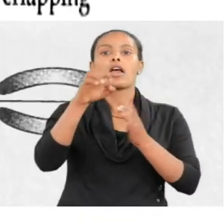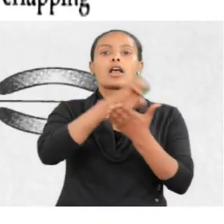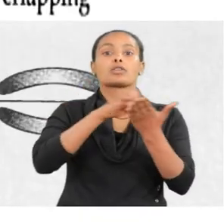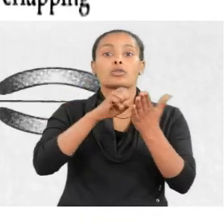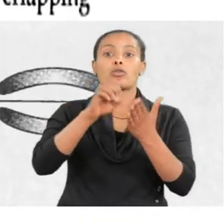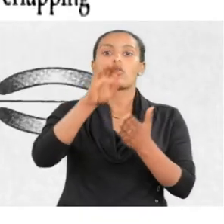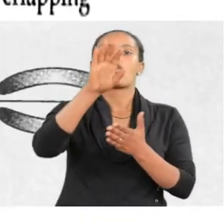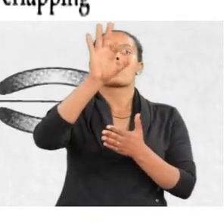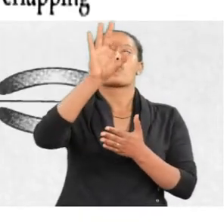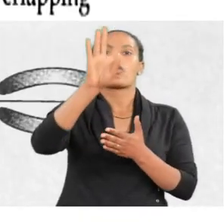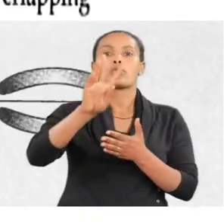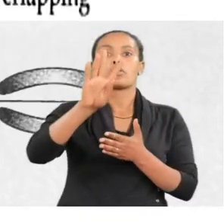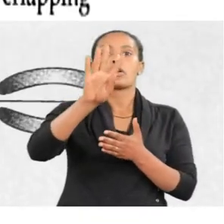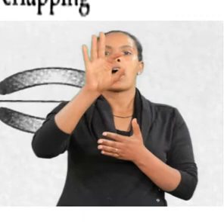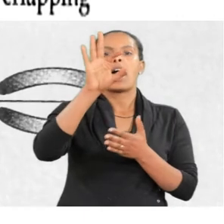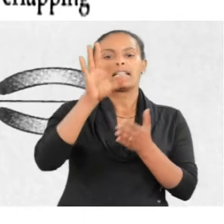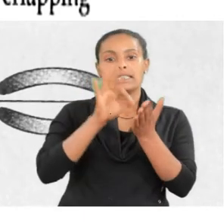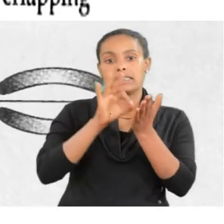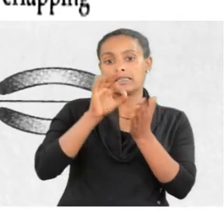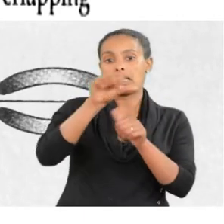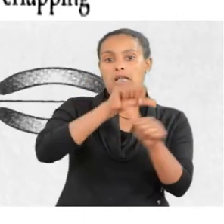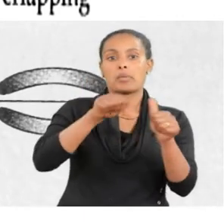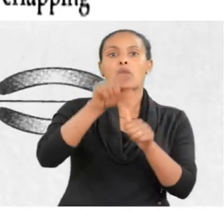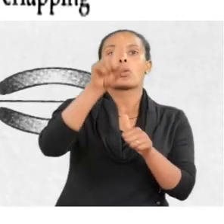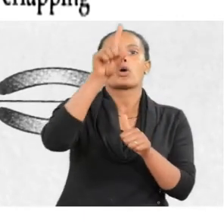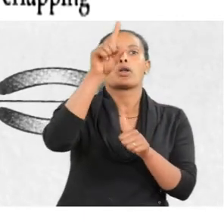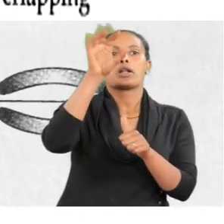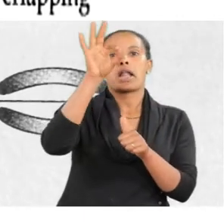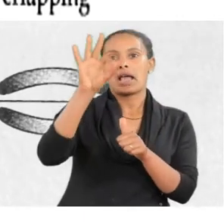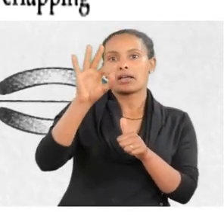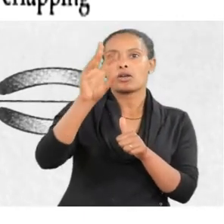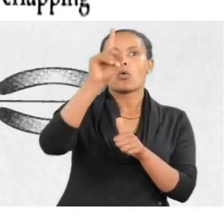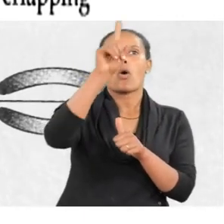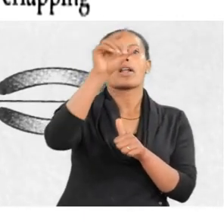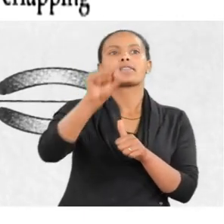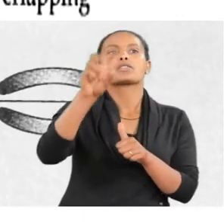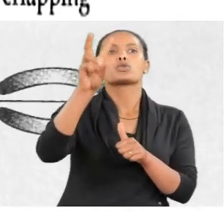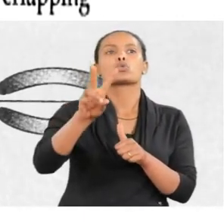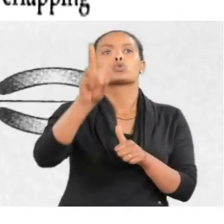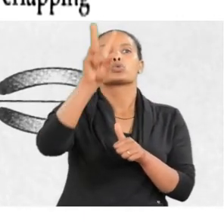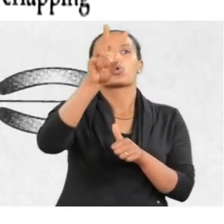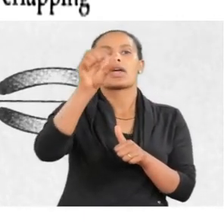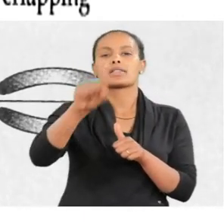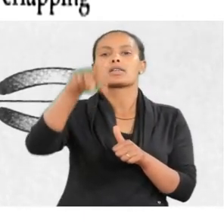of fluorine with atomic number 9 is 1s2, 2s2,